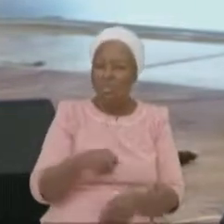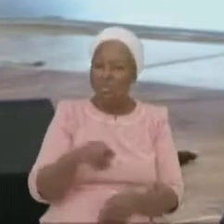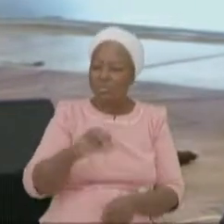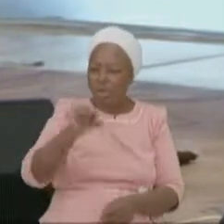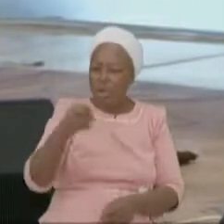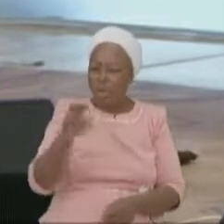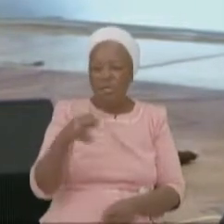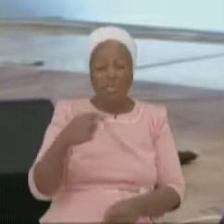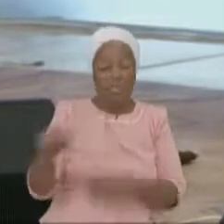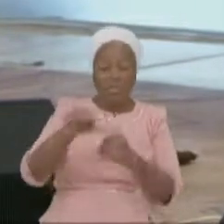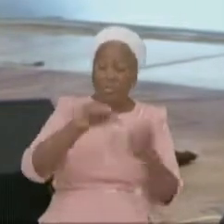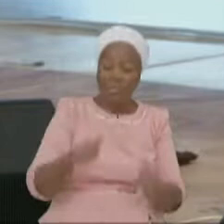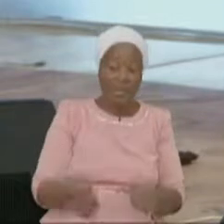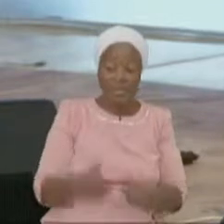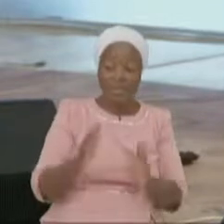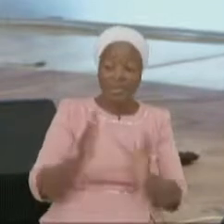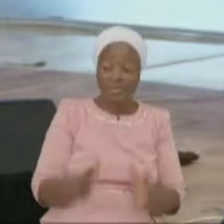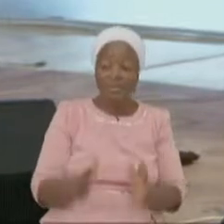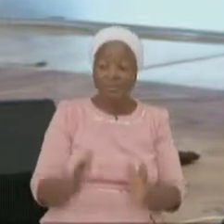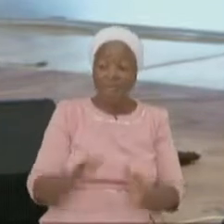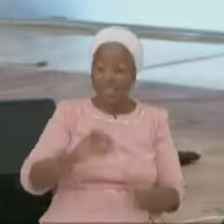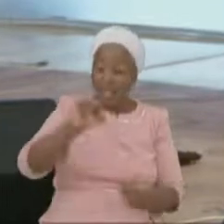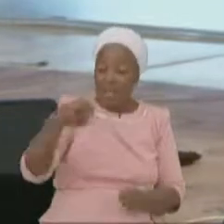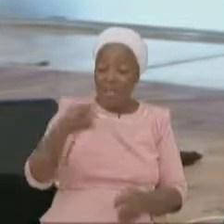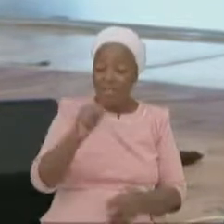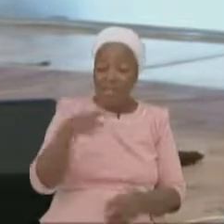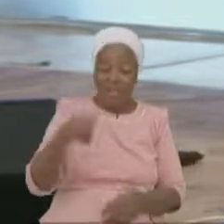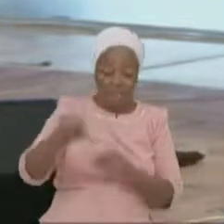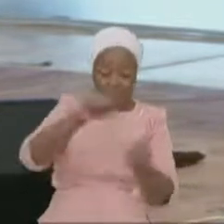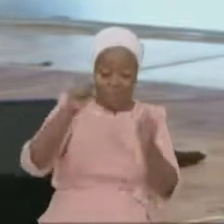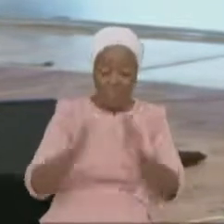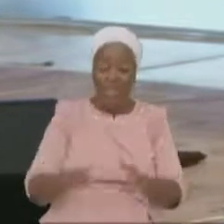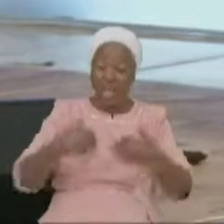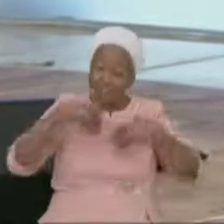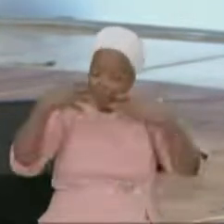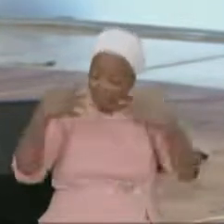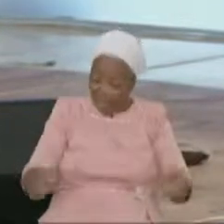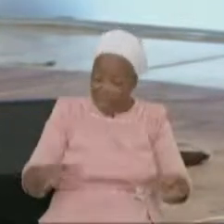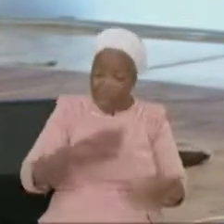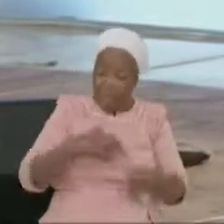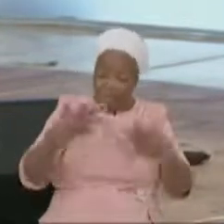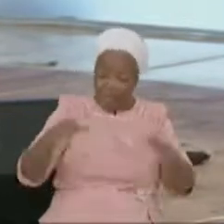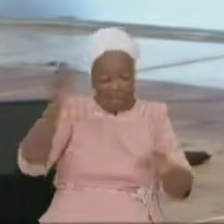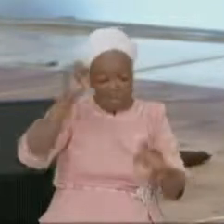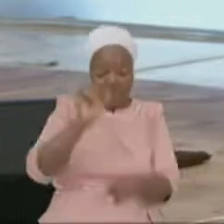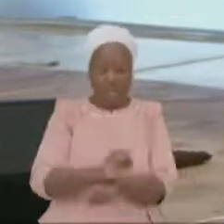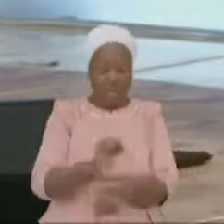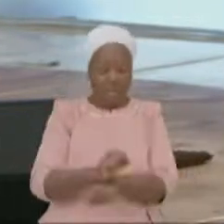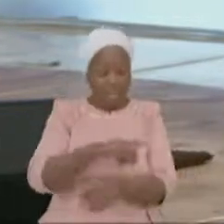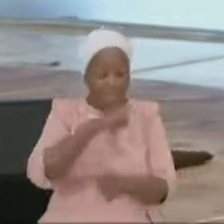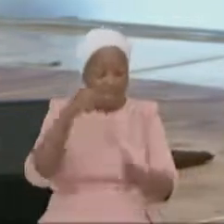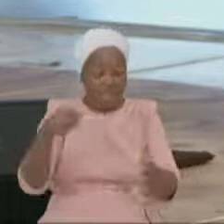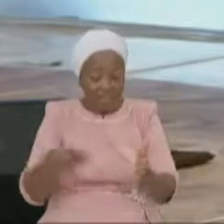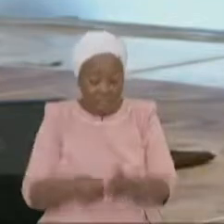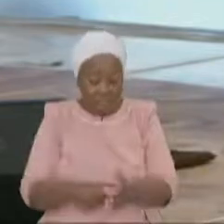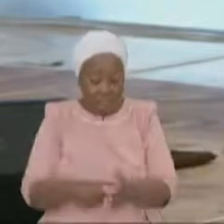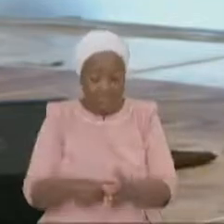John the Baptist has finished and fulfilled his cause. This